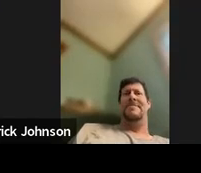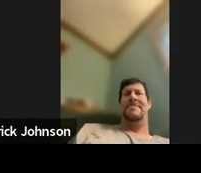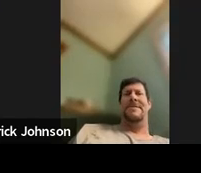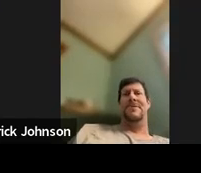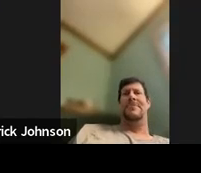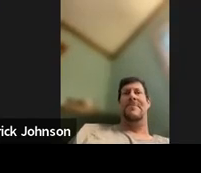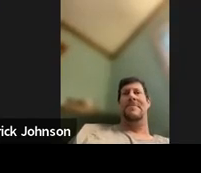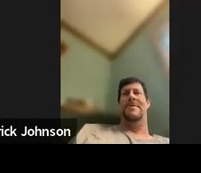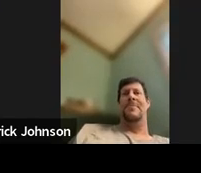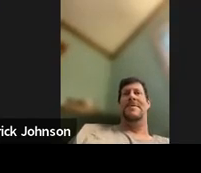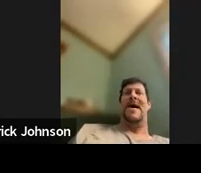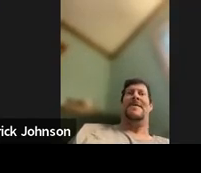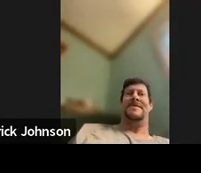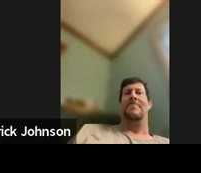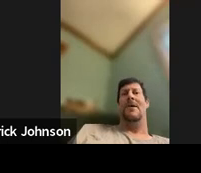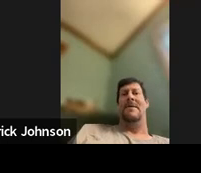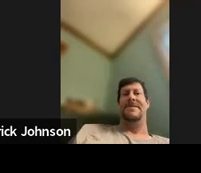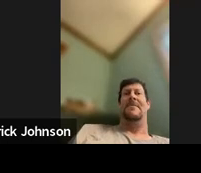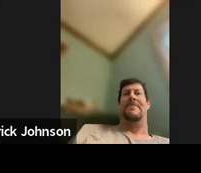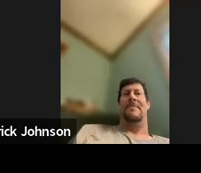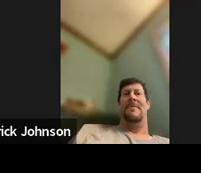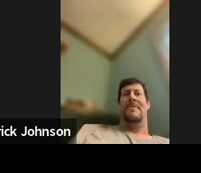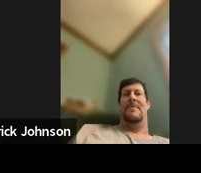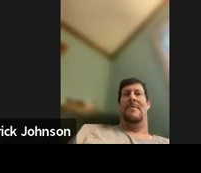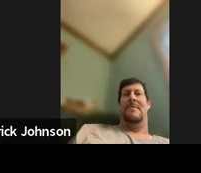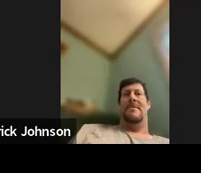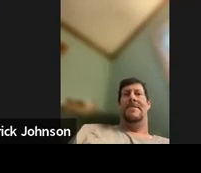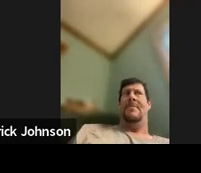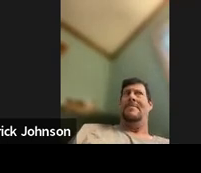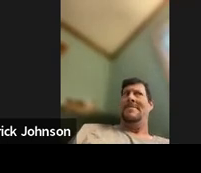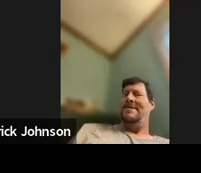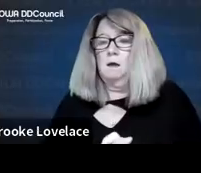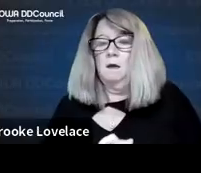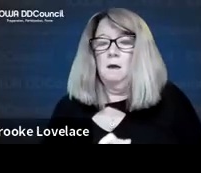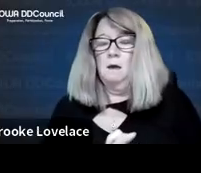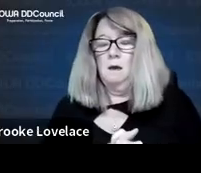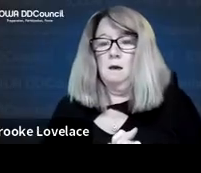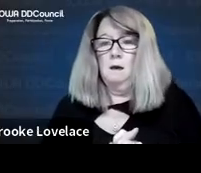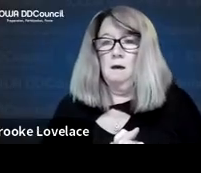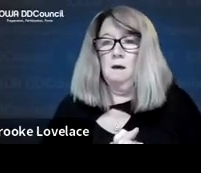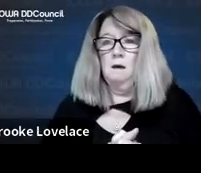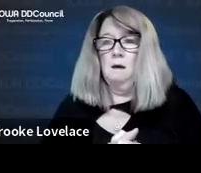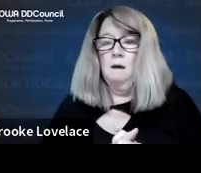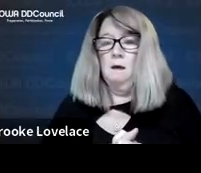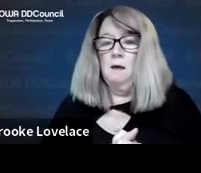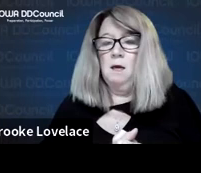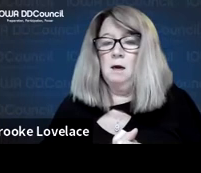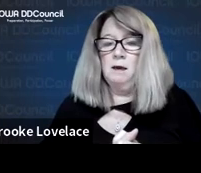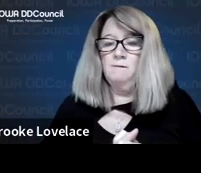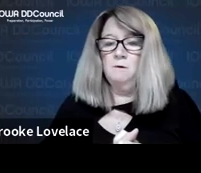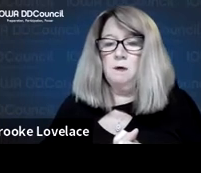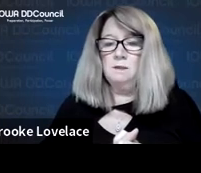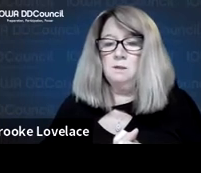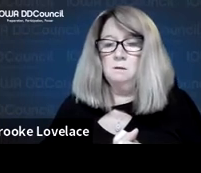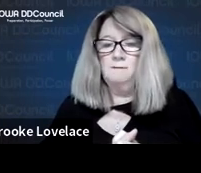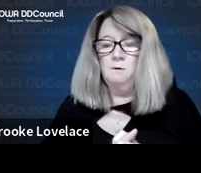did the screwdriver and took the weeds out of the sidewalk myself. So things are not out of hand. Eric,